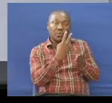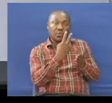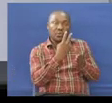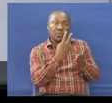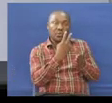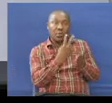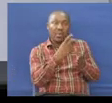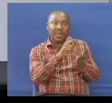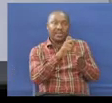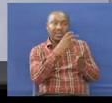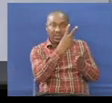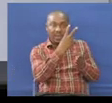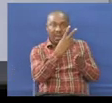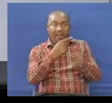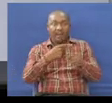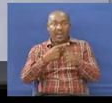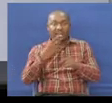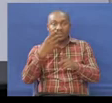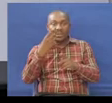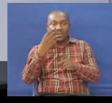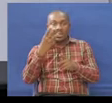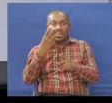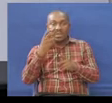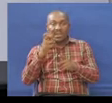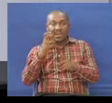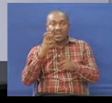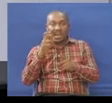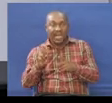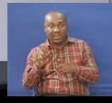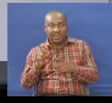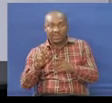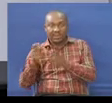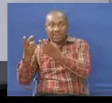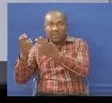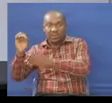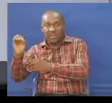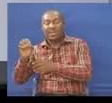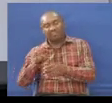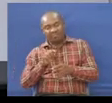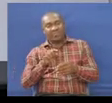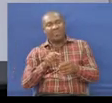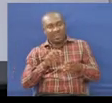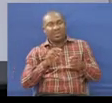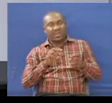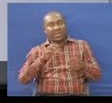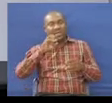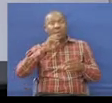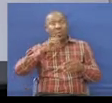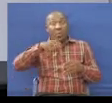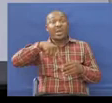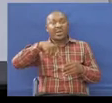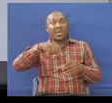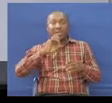equal to 0, it is still a quadratic equation. If I again ignore this term here with the